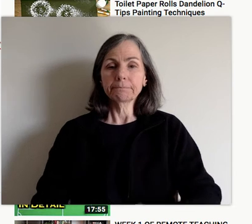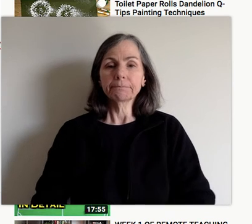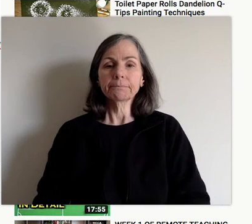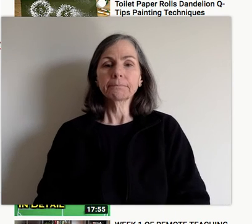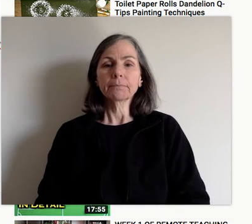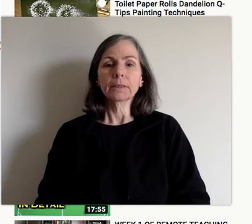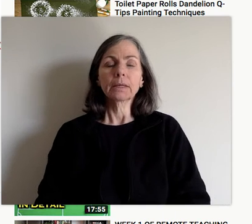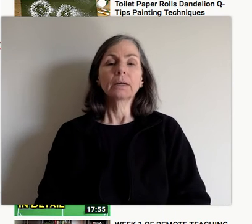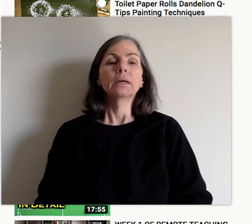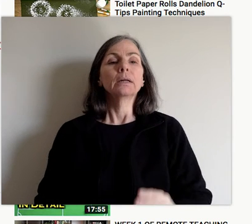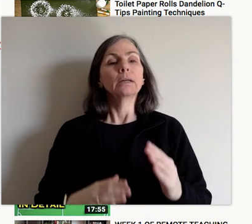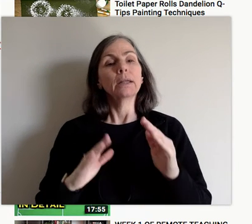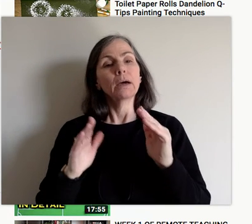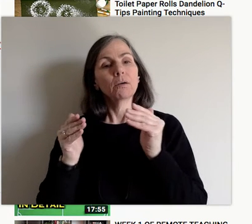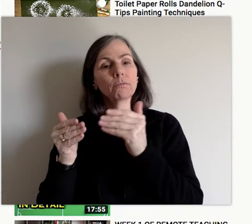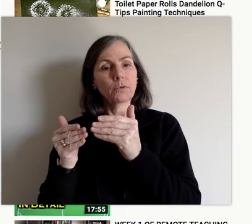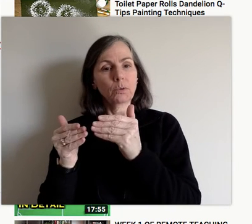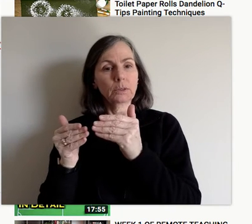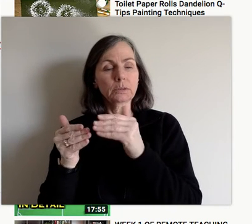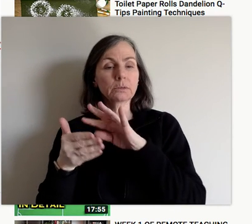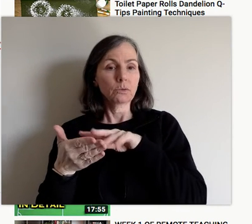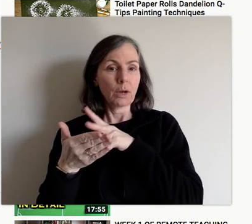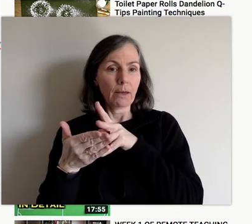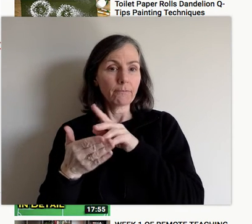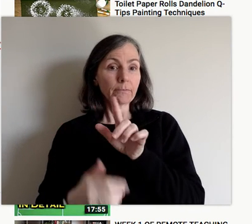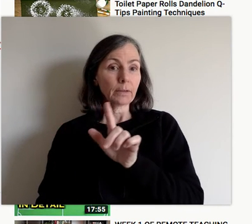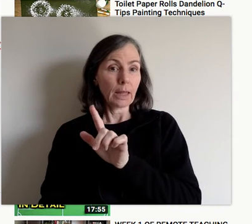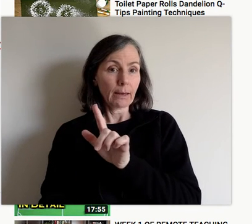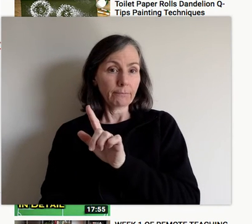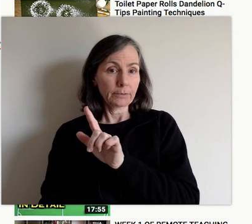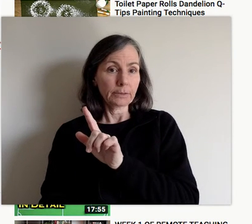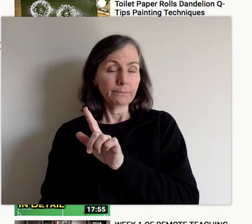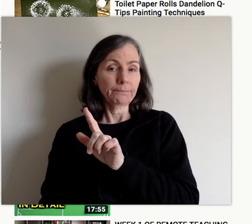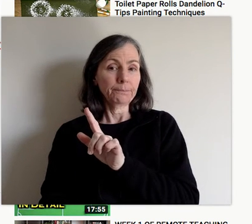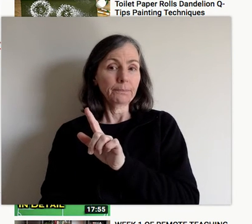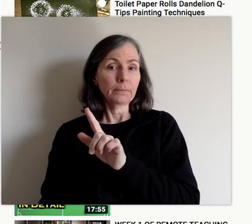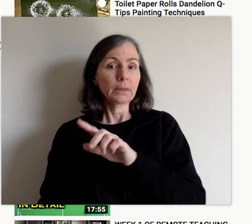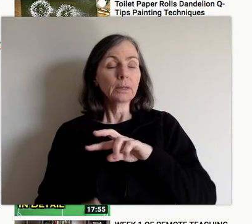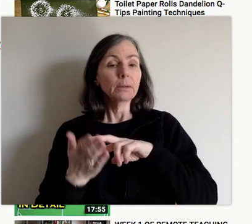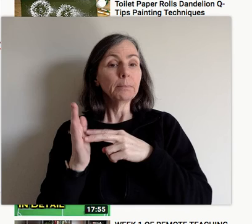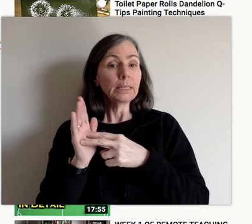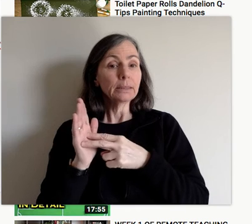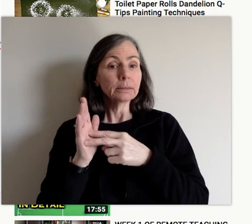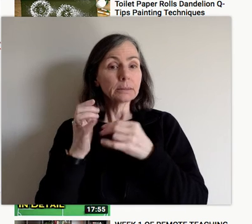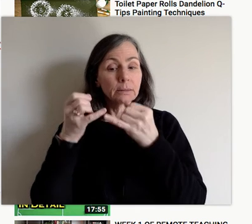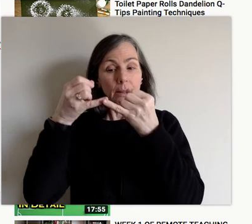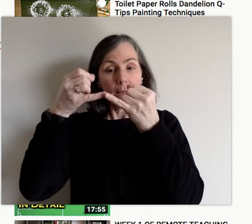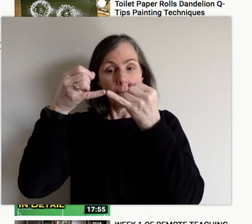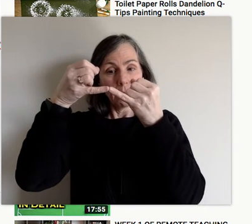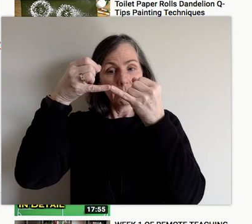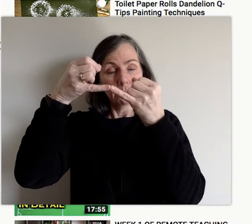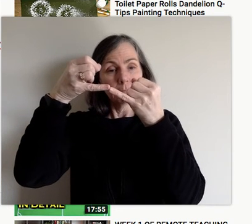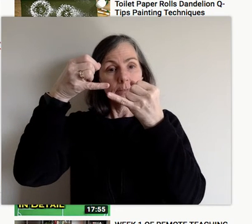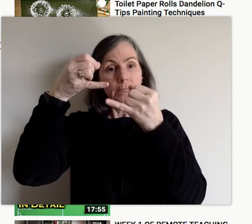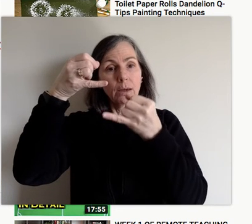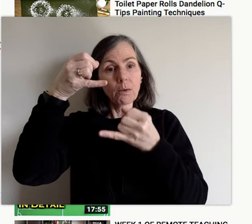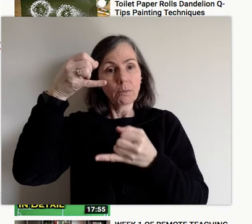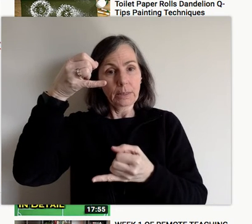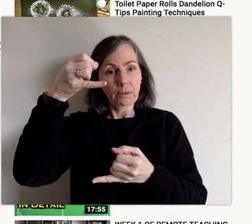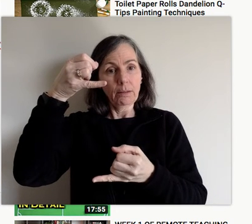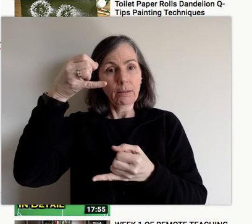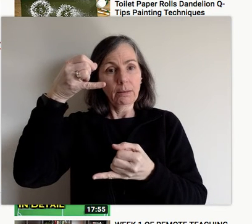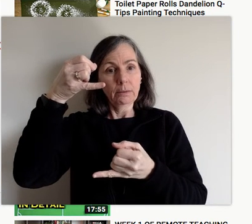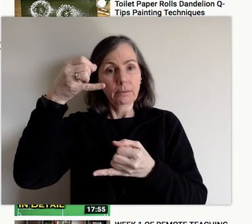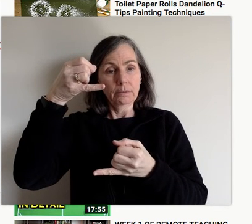Let's go back to our graph on the left. That would mean we draw a line